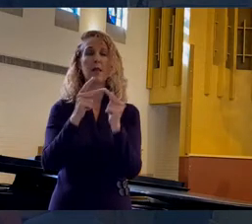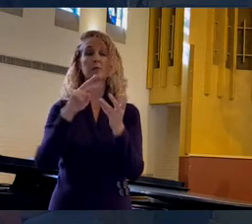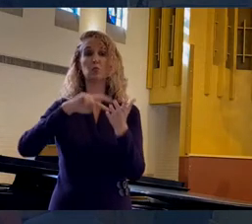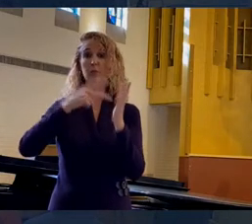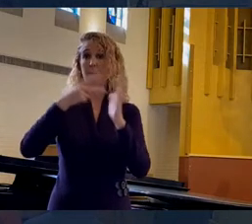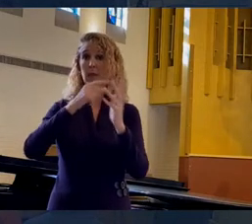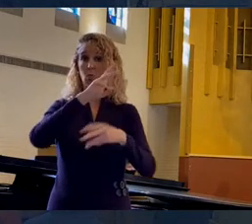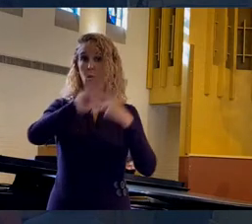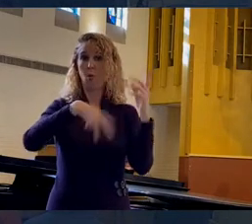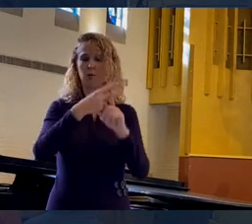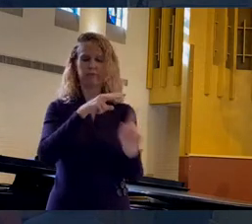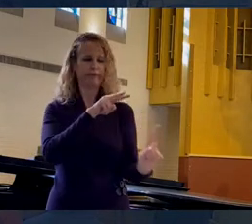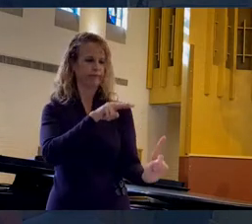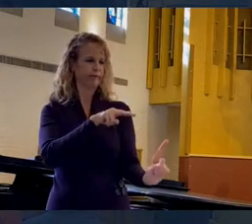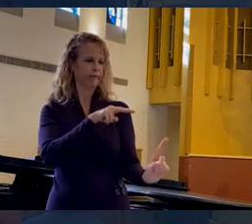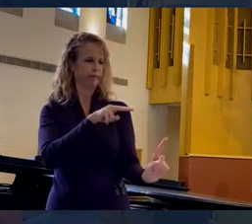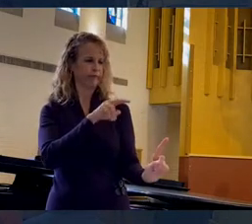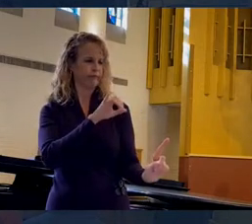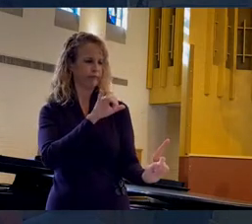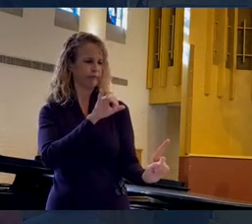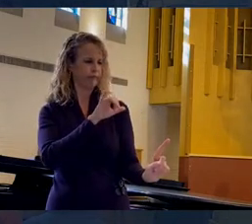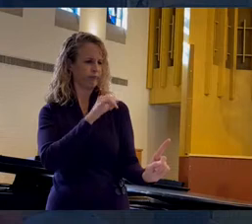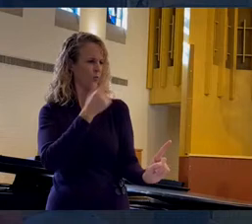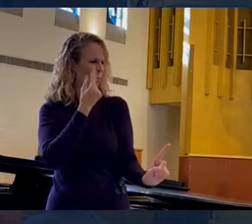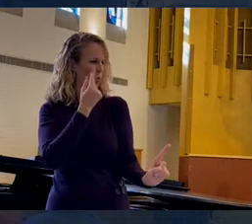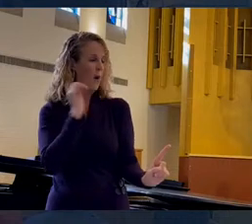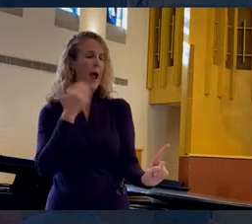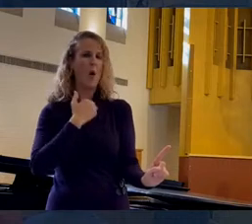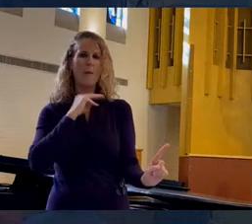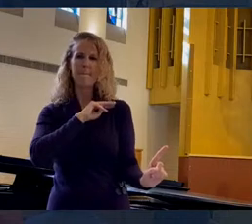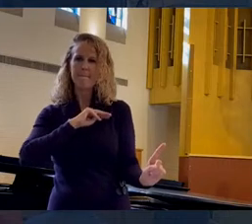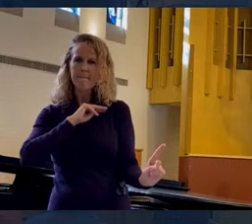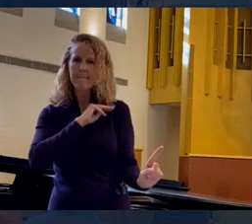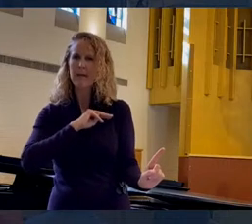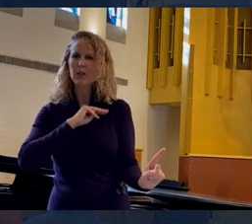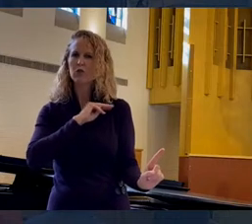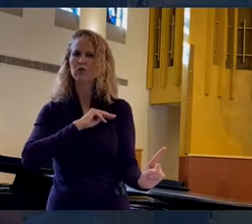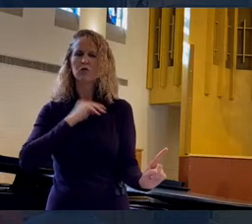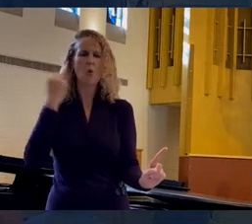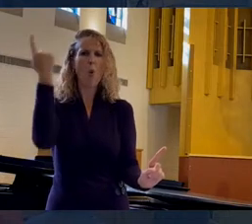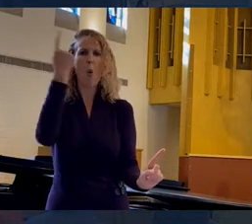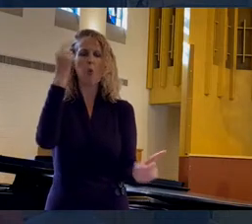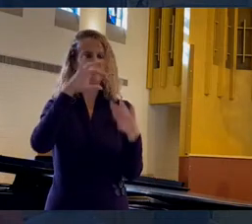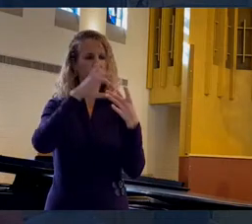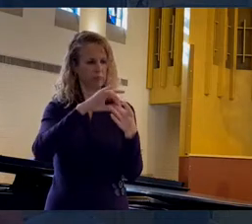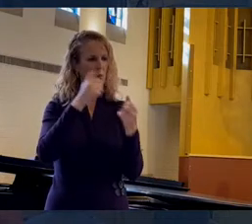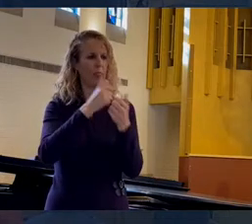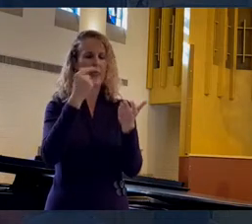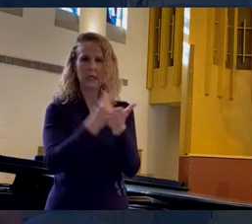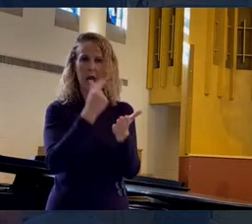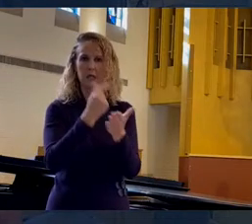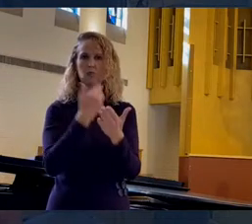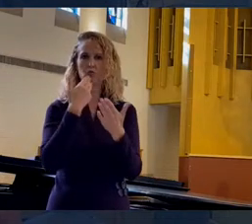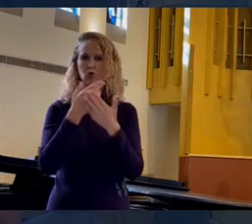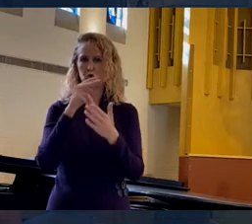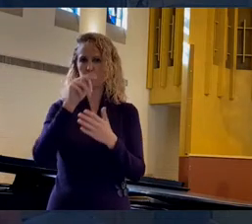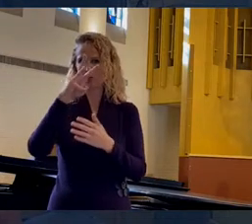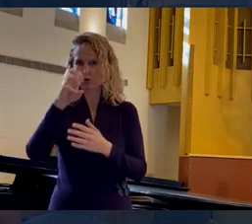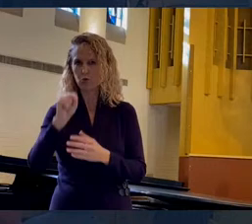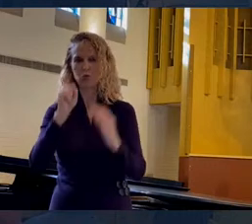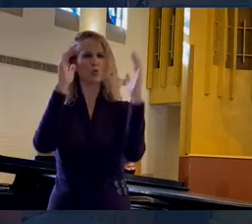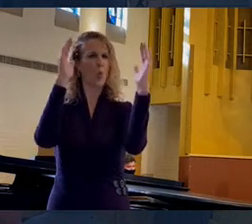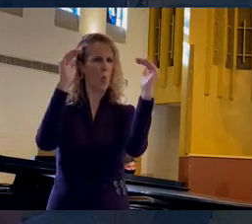the world, they said, you know what we really need to do? Our mission, always the same, it's about the gospel, the good news,